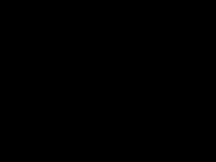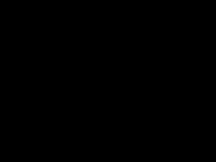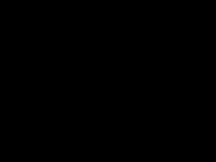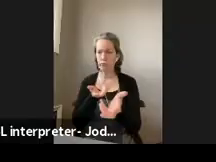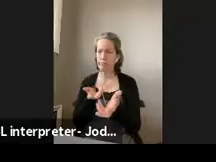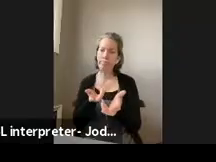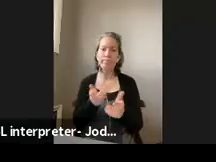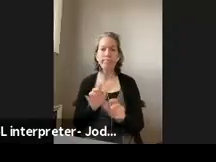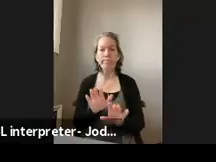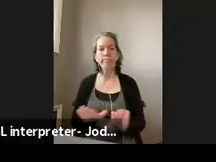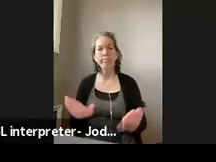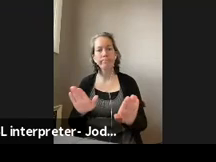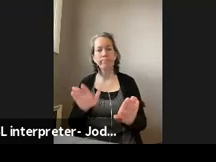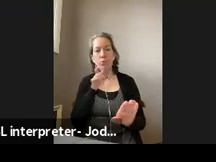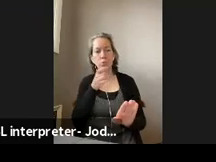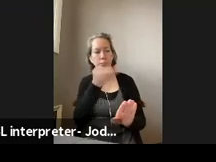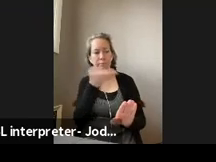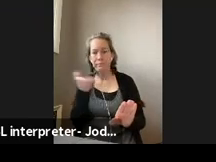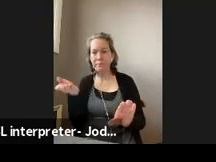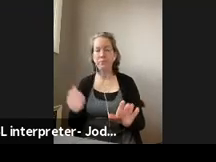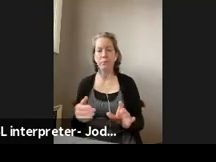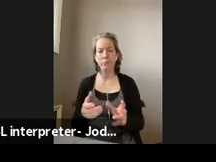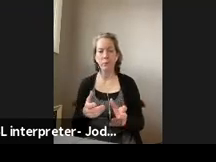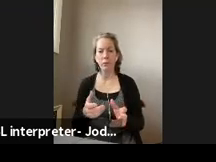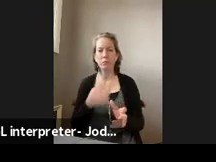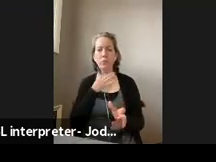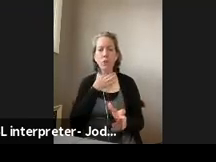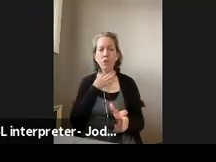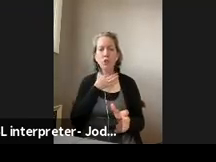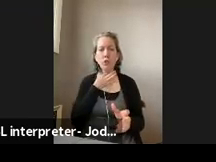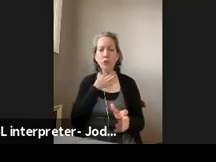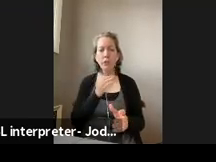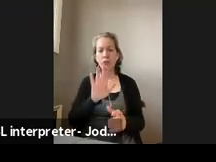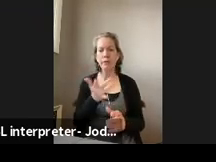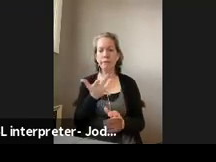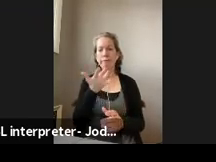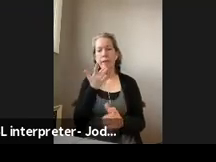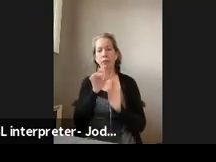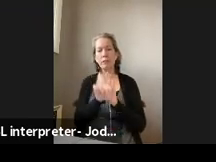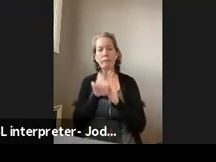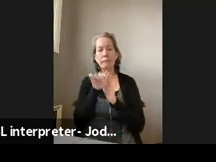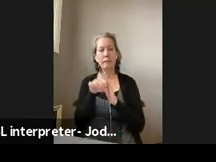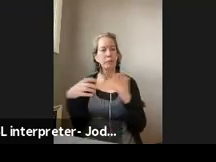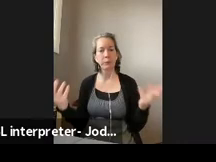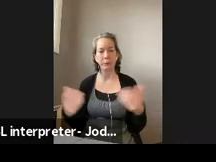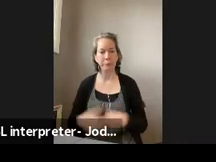question, we'd like to know what your favorite season is as well.